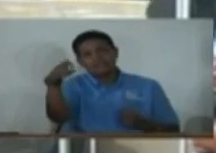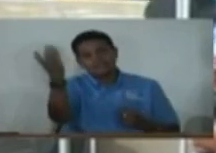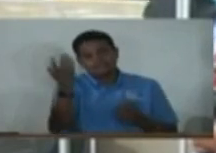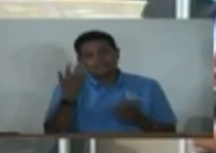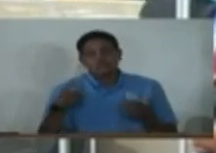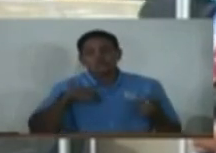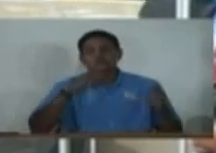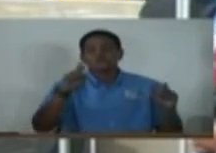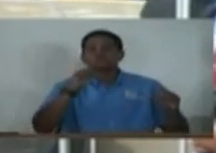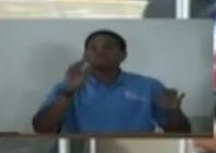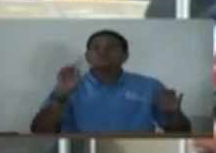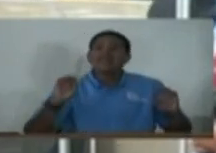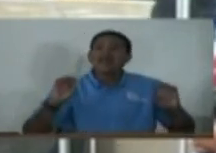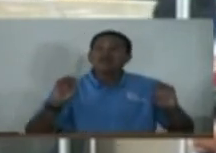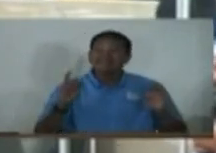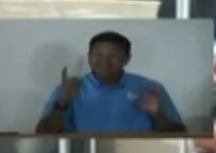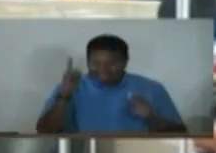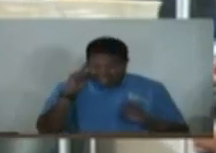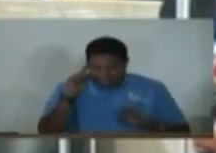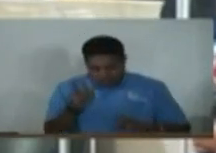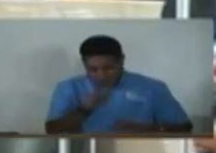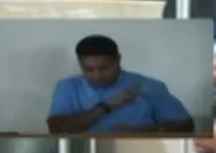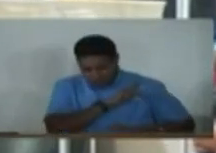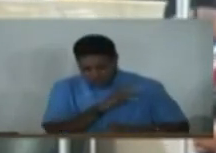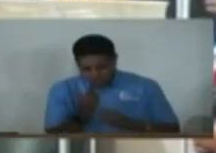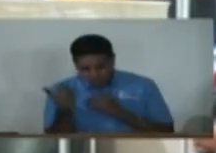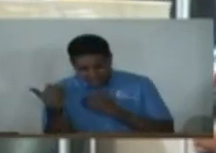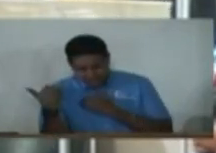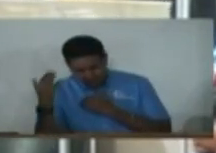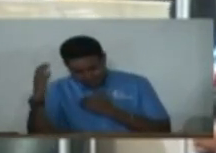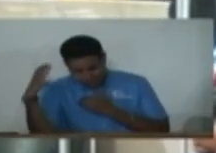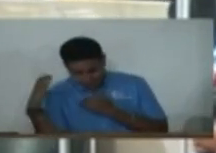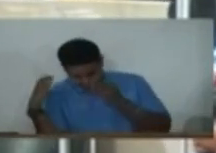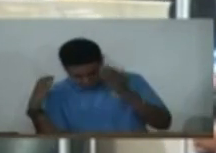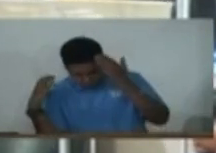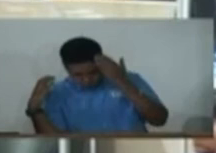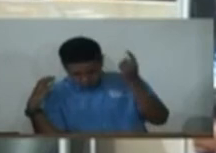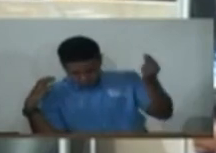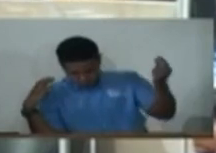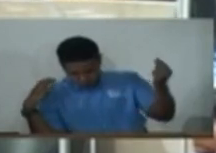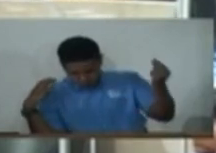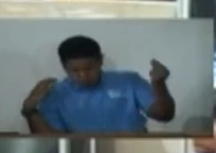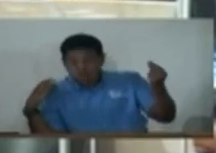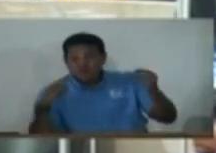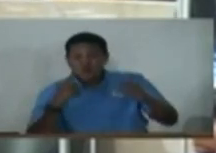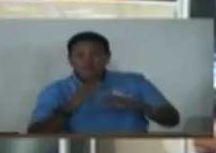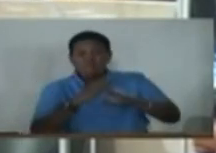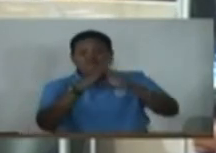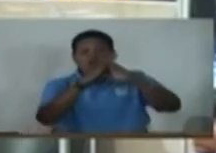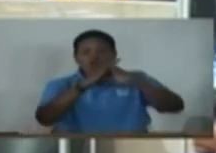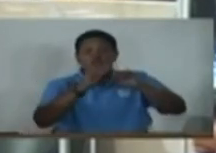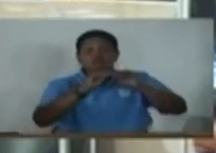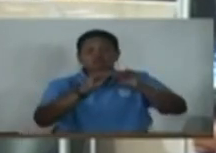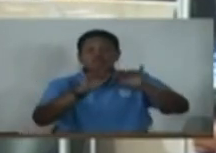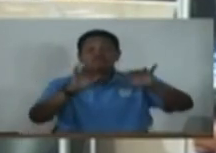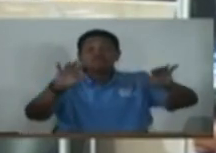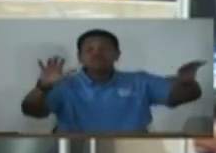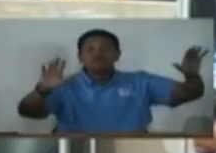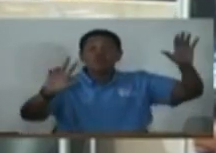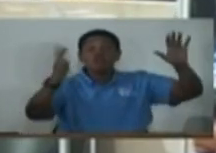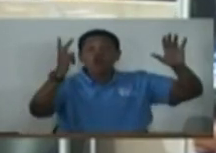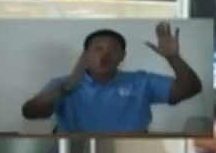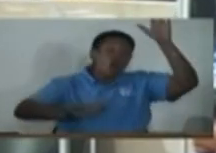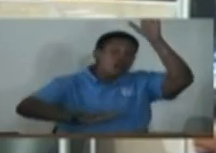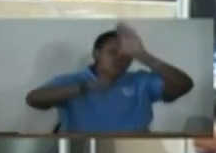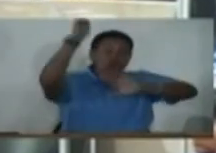us exercise personal responsibility to prevent a third wave that will force us to